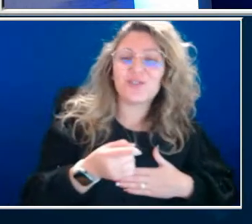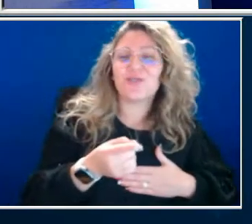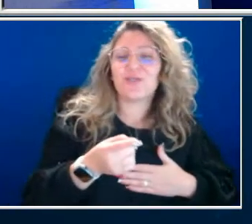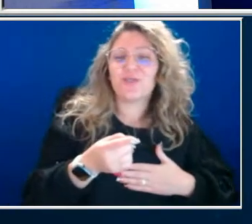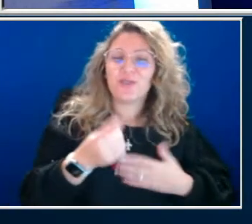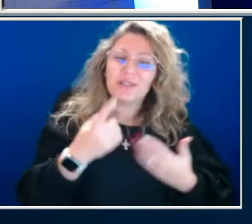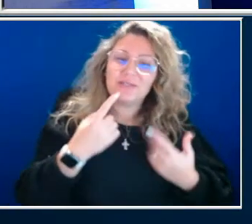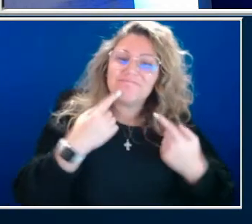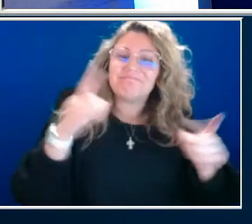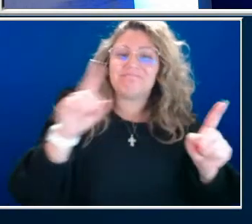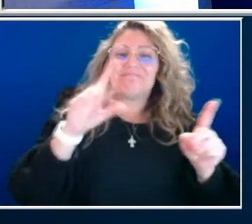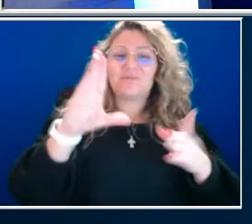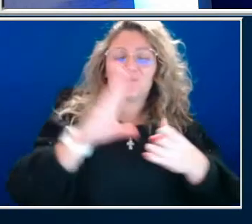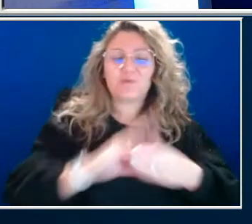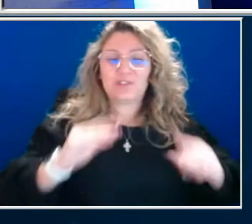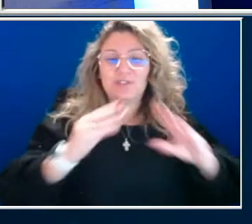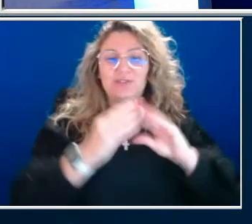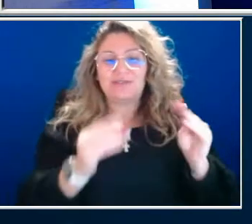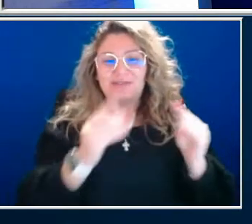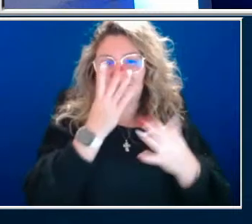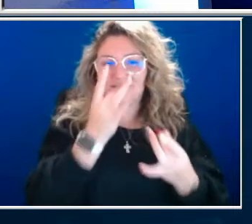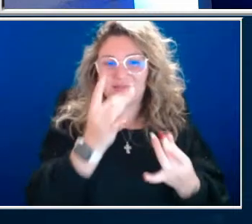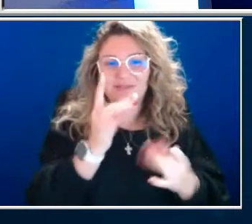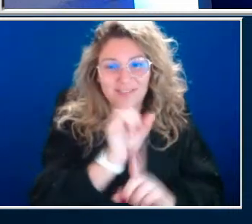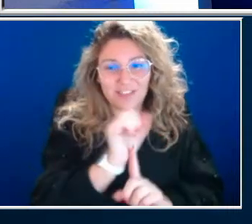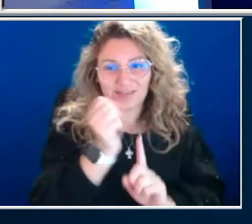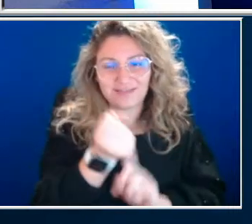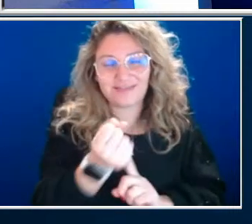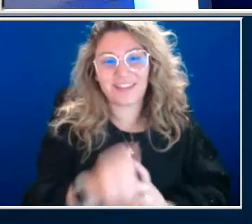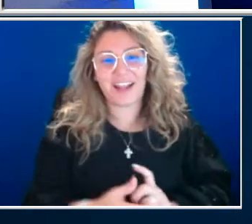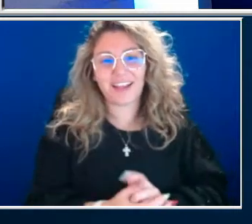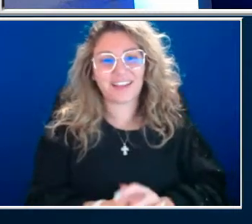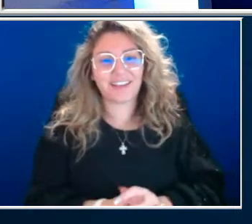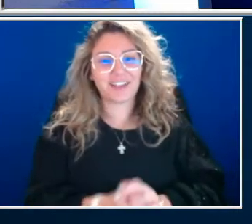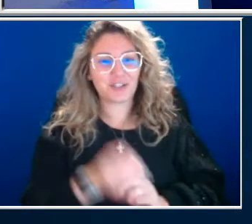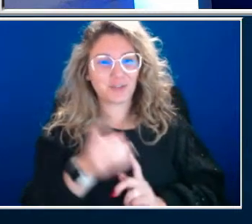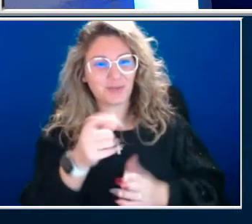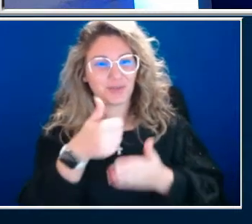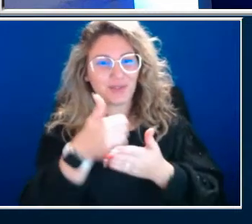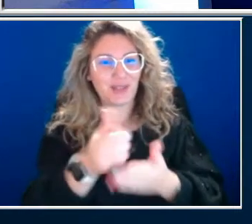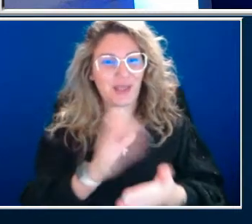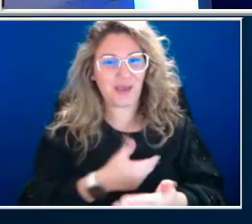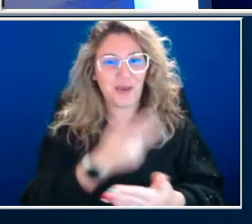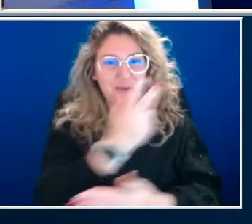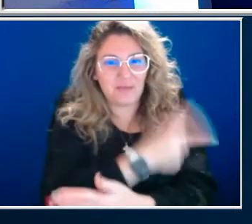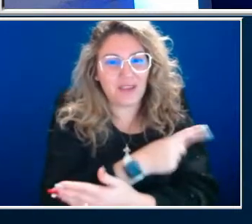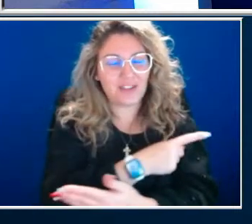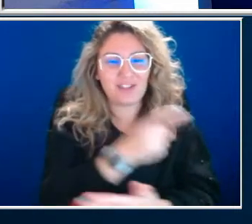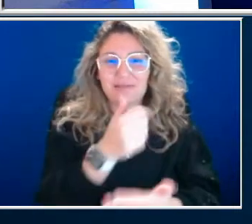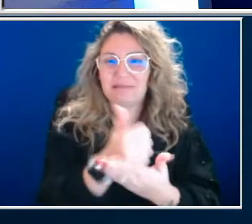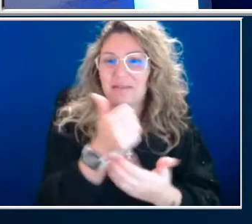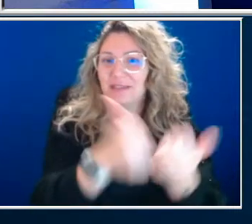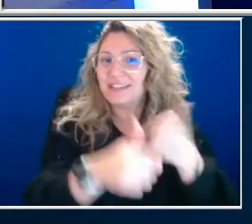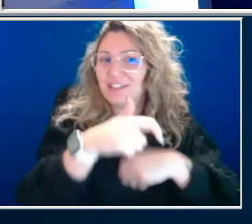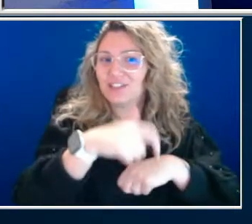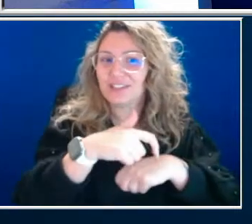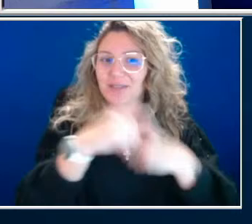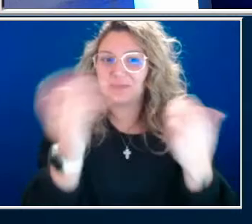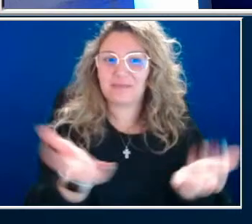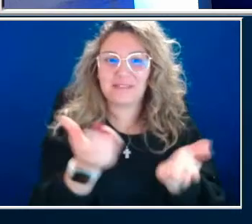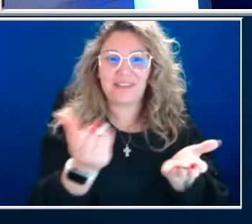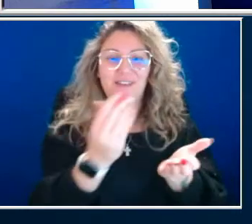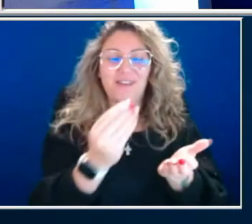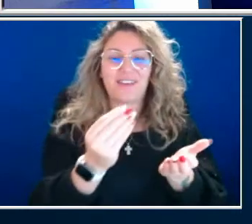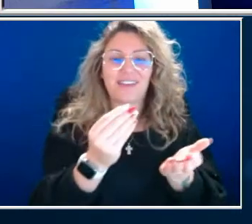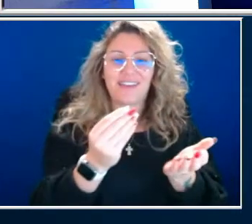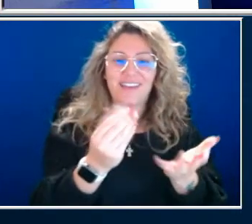story. It's a really interesting case, and you help our patients help every time they come on here and kind of give a face to different